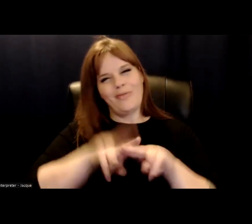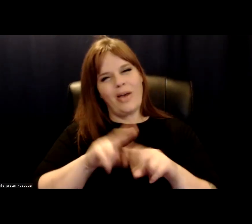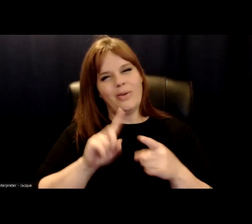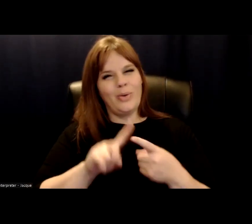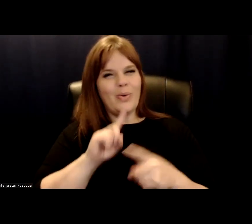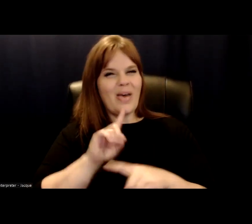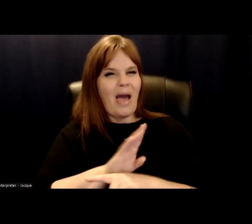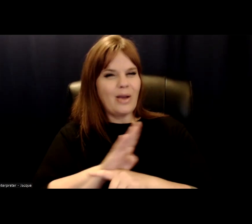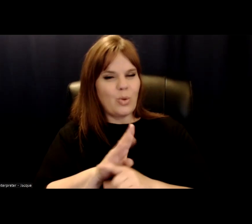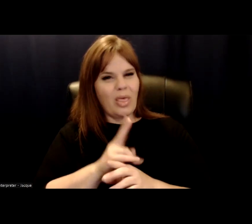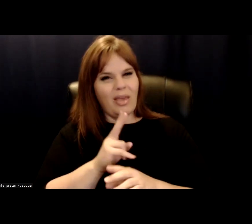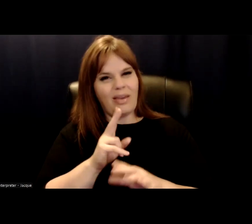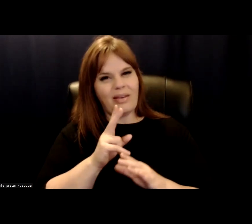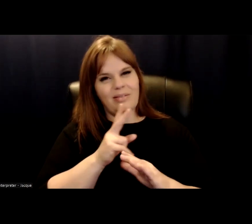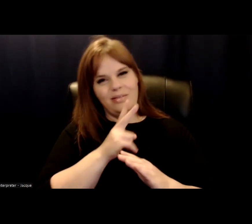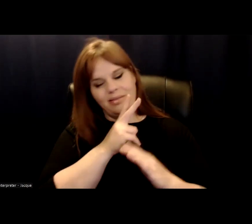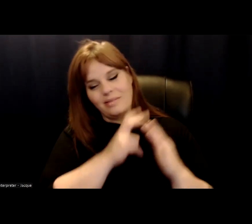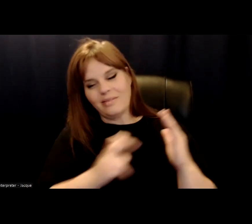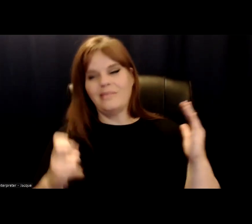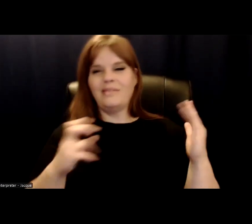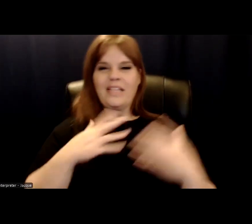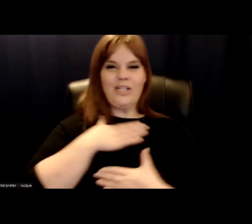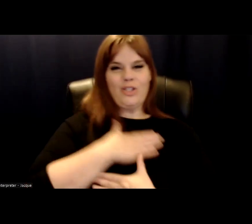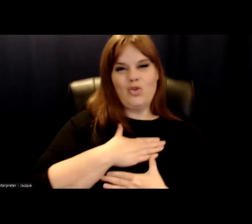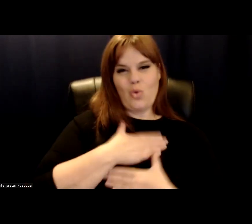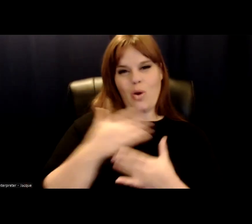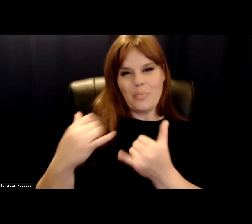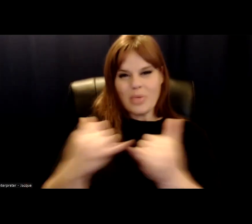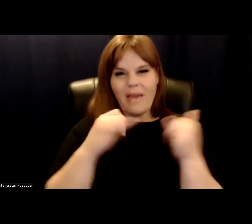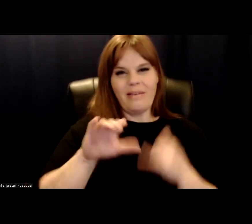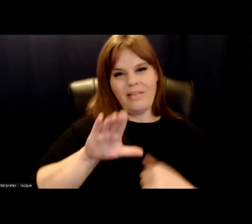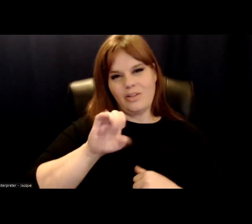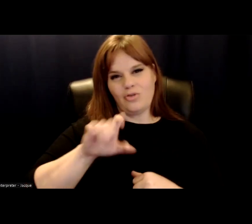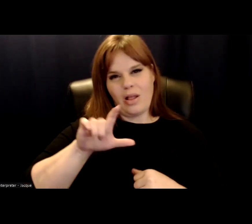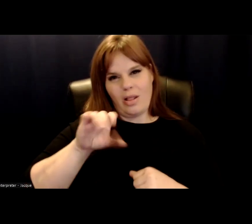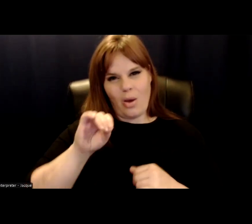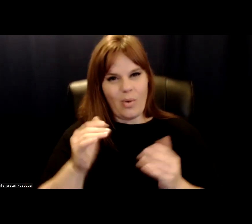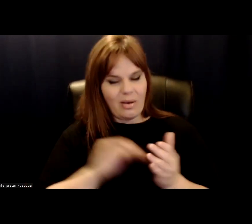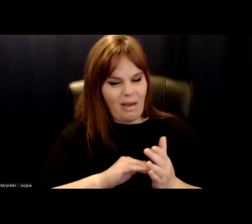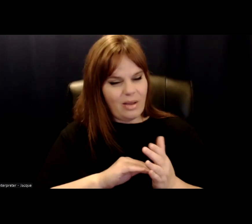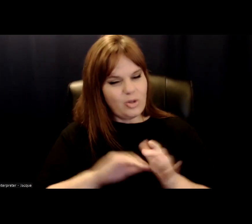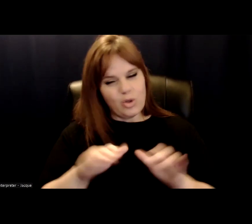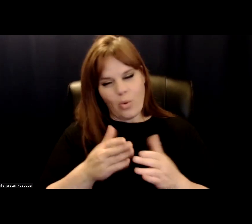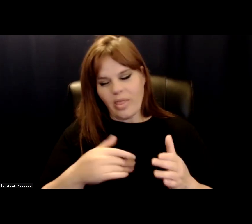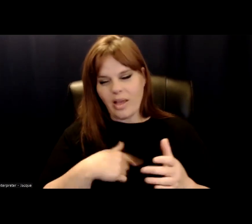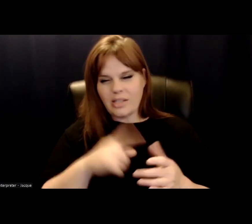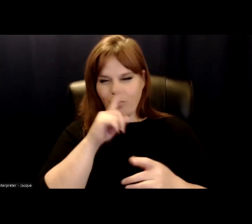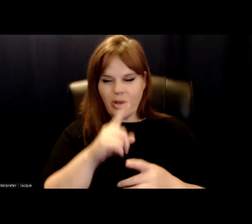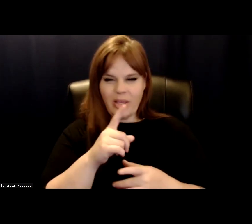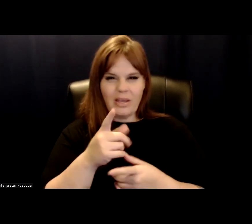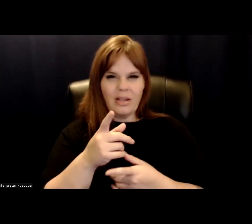dive back into the joy of playing the cello, getting better at it, doing things, and just nailing it and just learning to